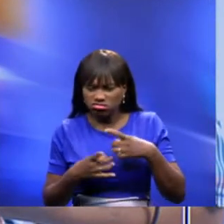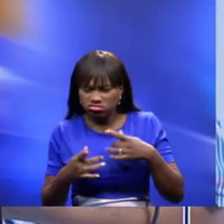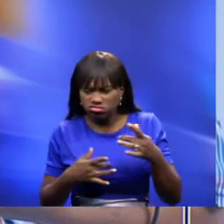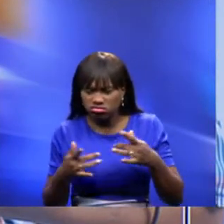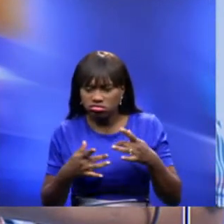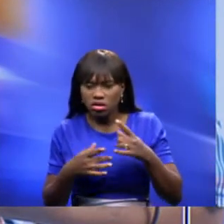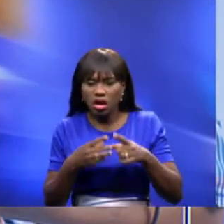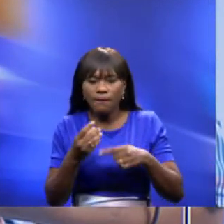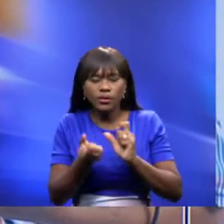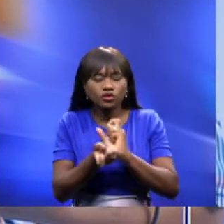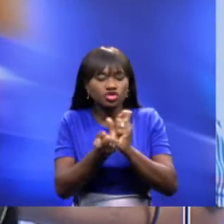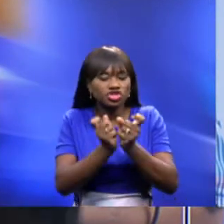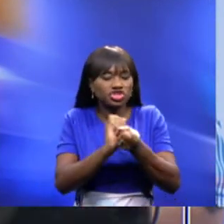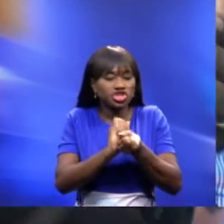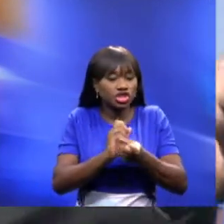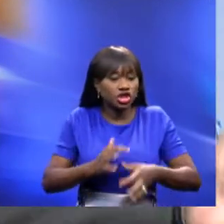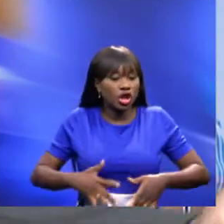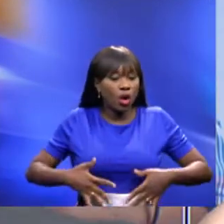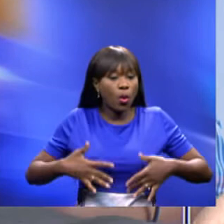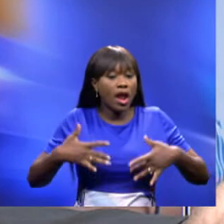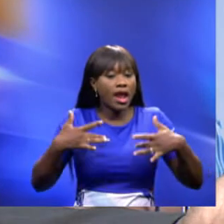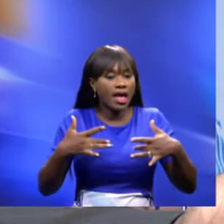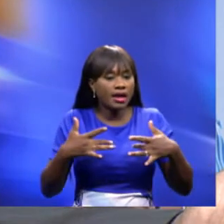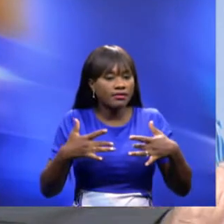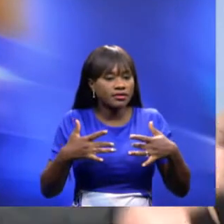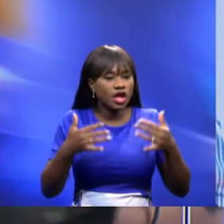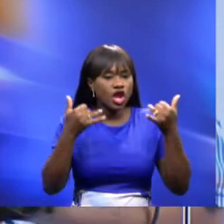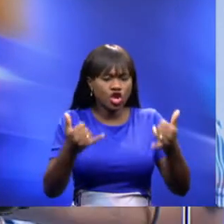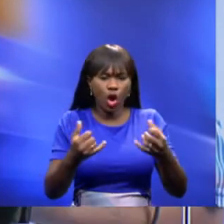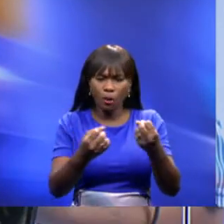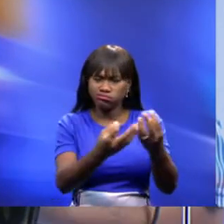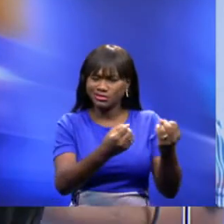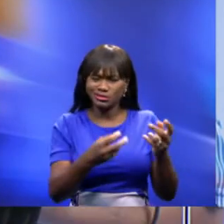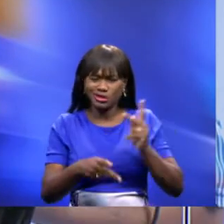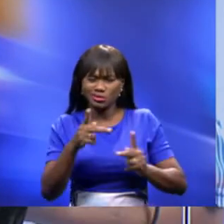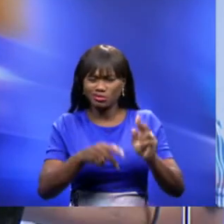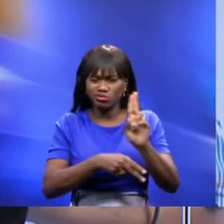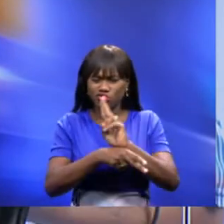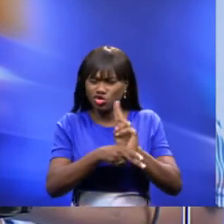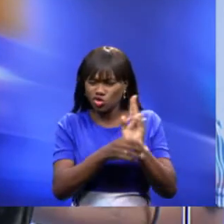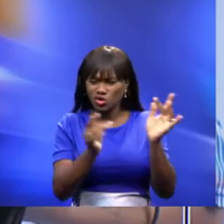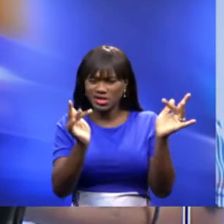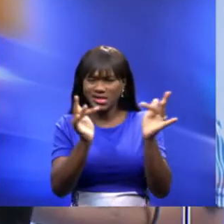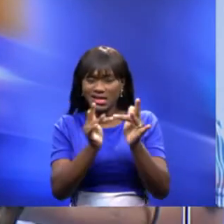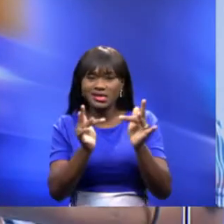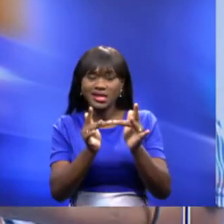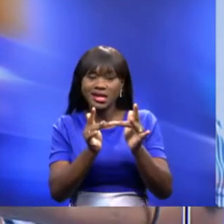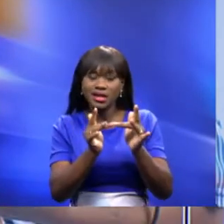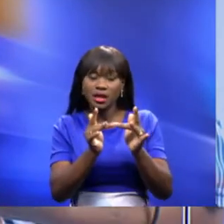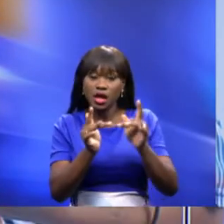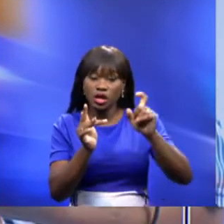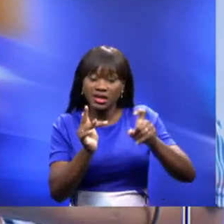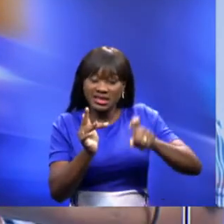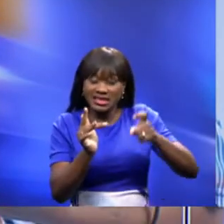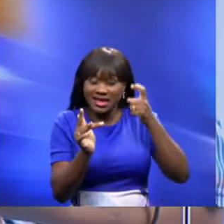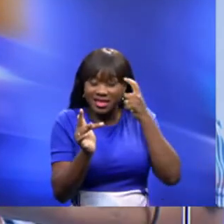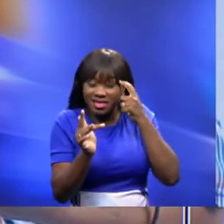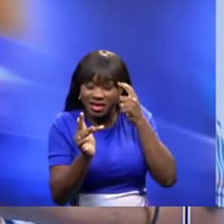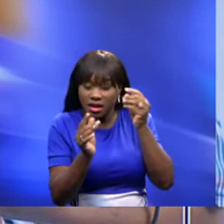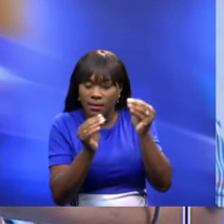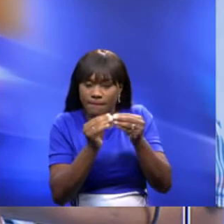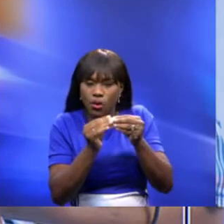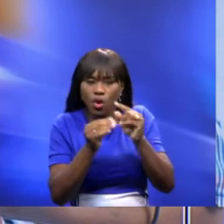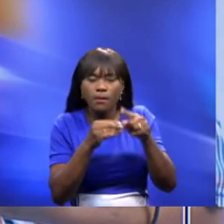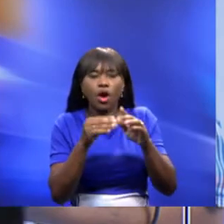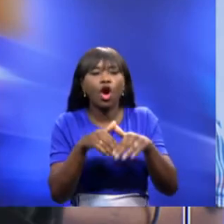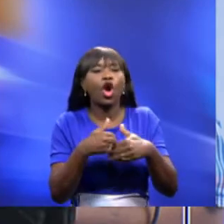our lives on an online platform? And I think the example that the case that you just put forward answers that